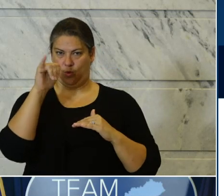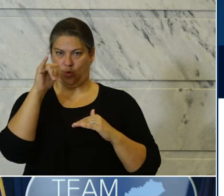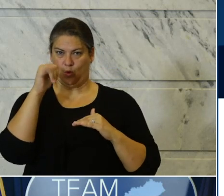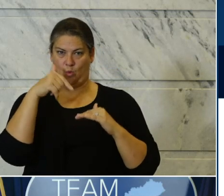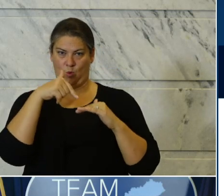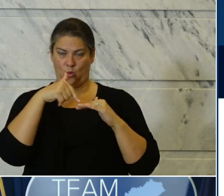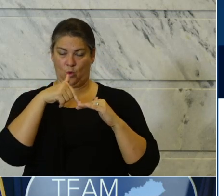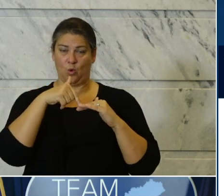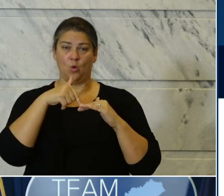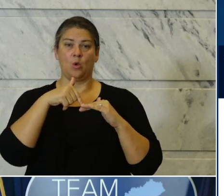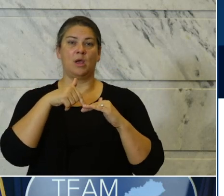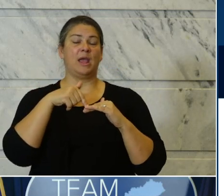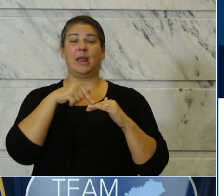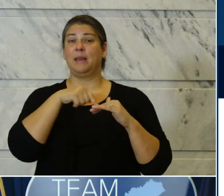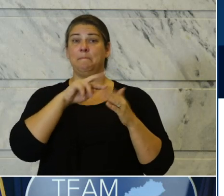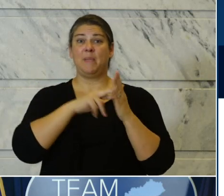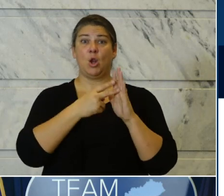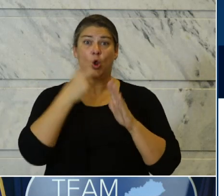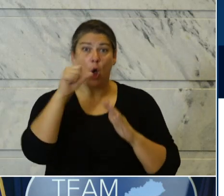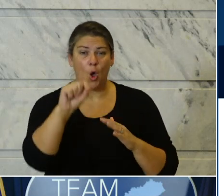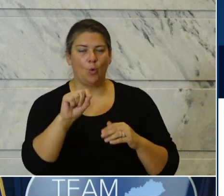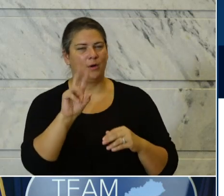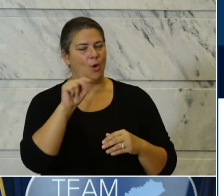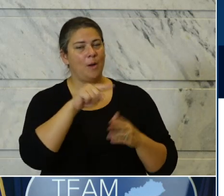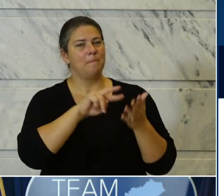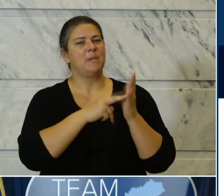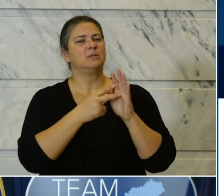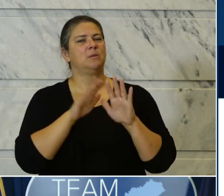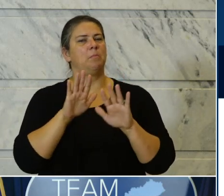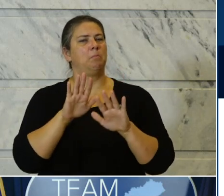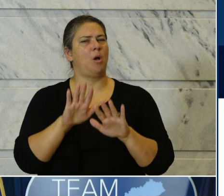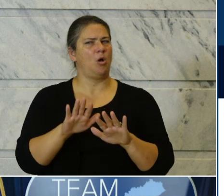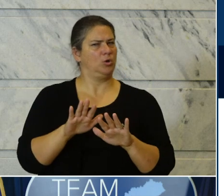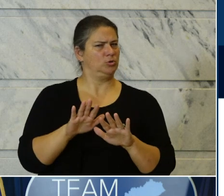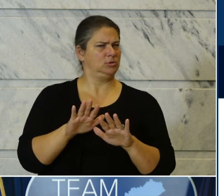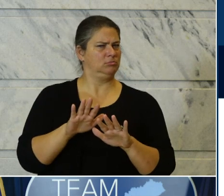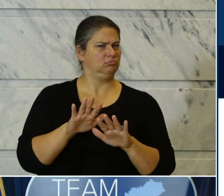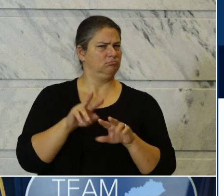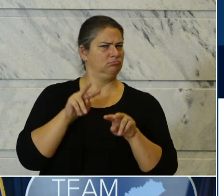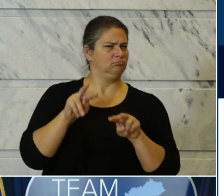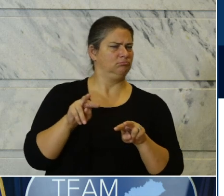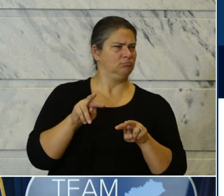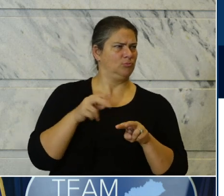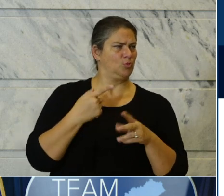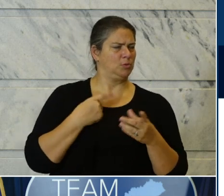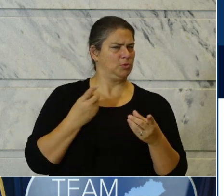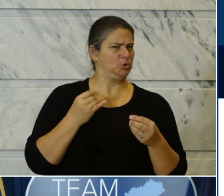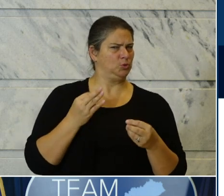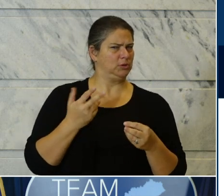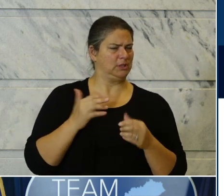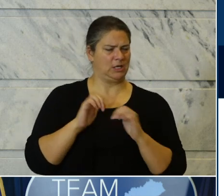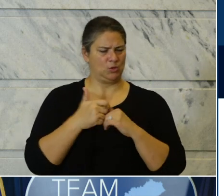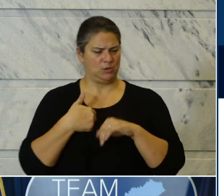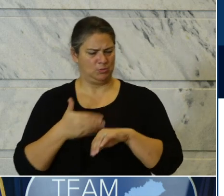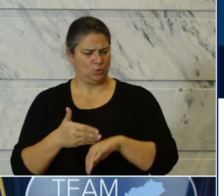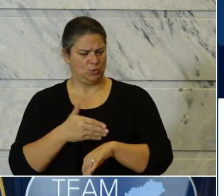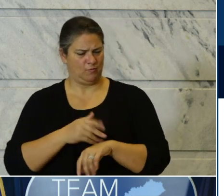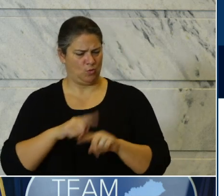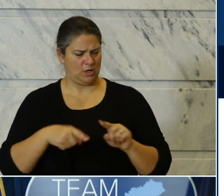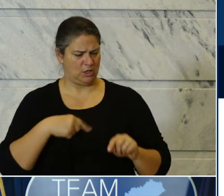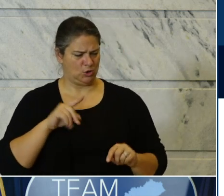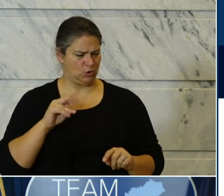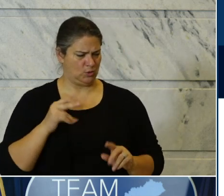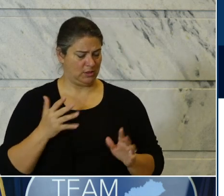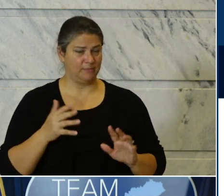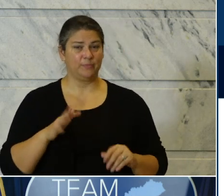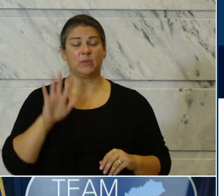go, it's a pause. It is really think about what we ought to be doing and to do it better. Had a call